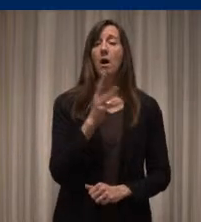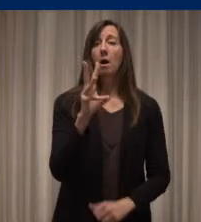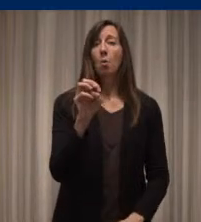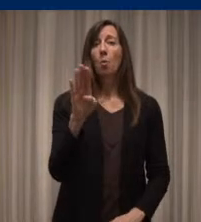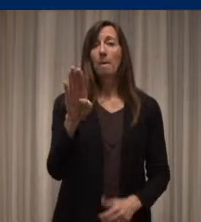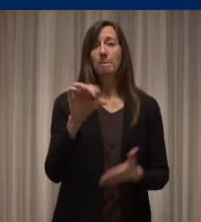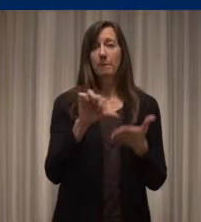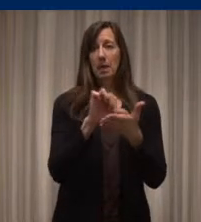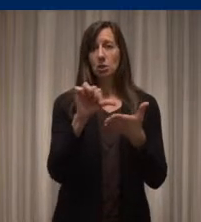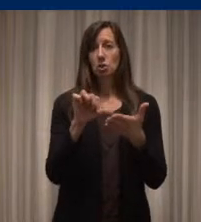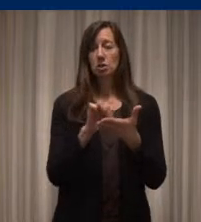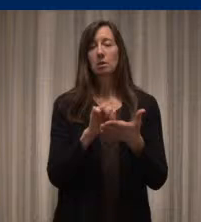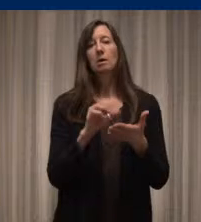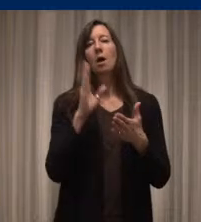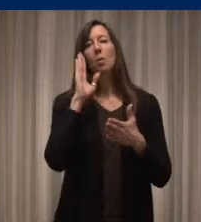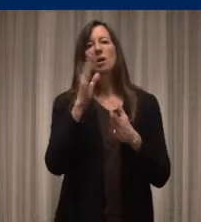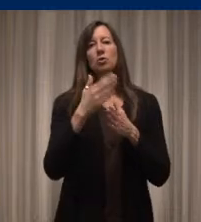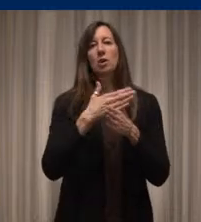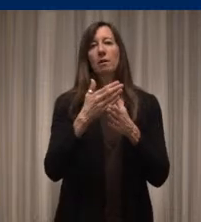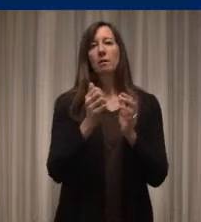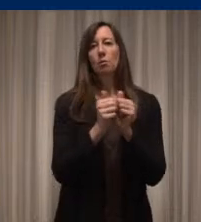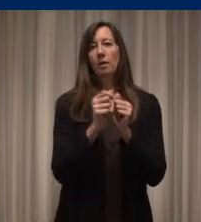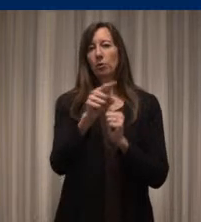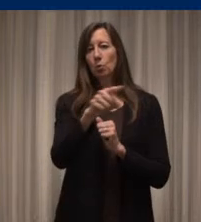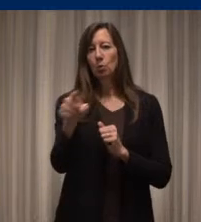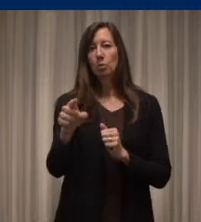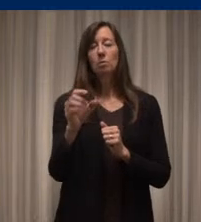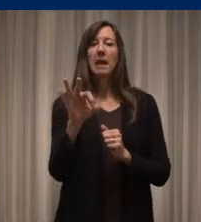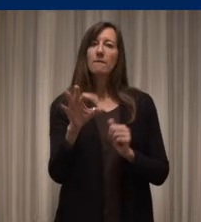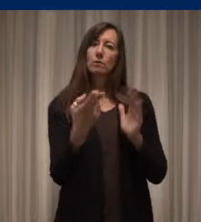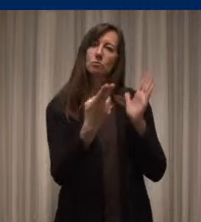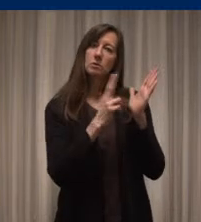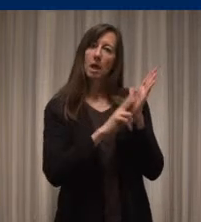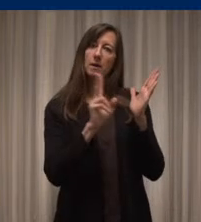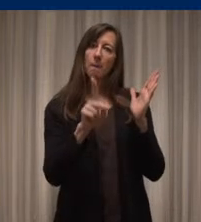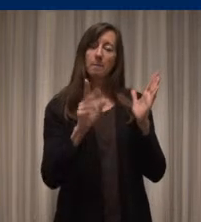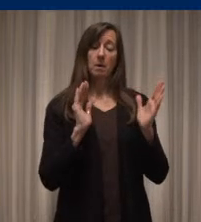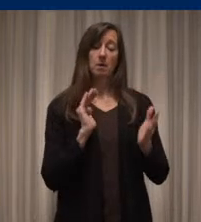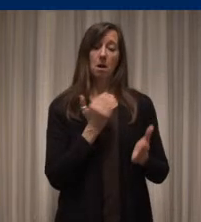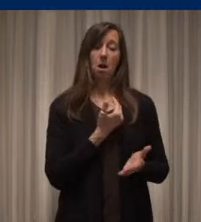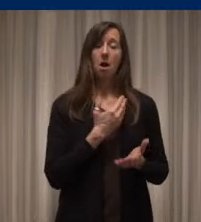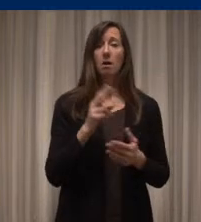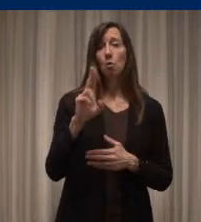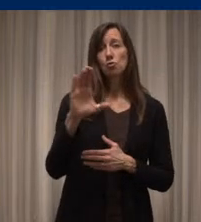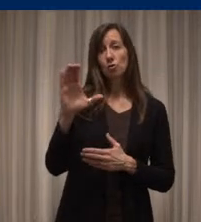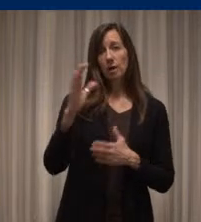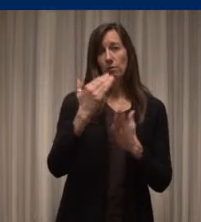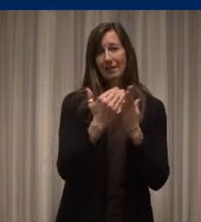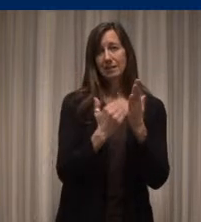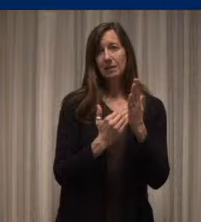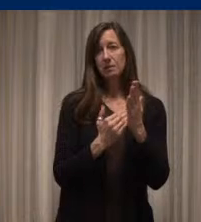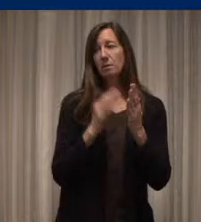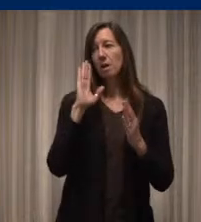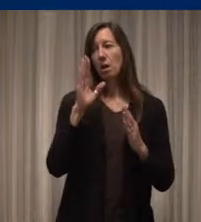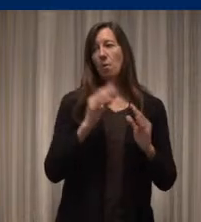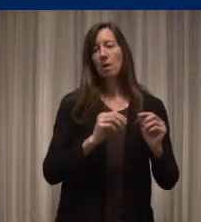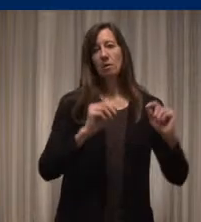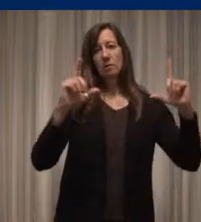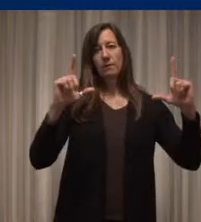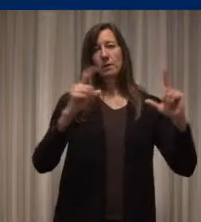already signed up on our Ulster County list. But I'll leave this up for just a moment for people to read